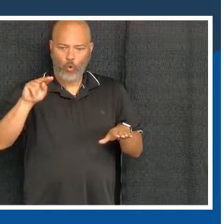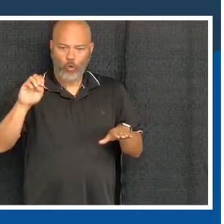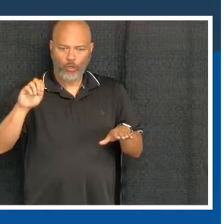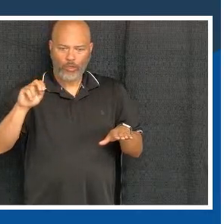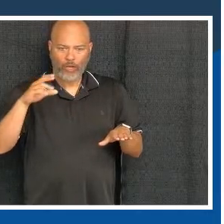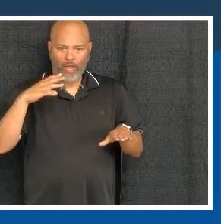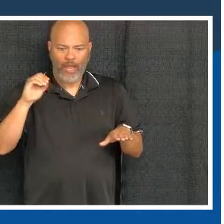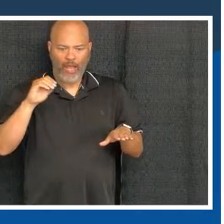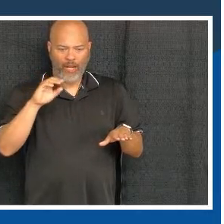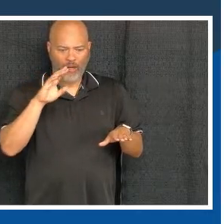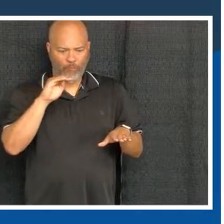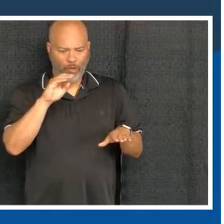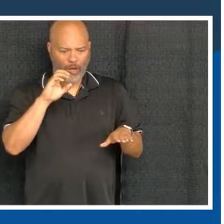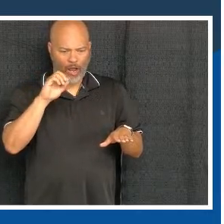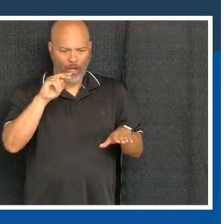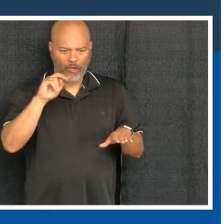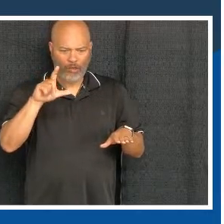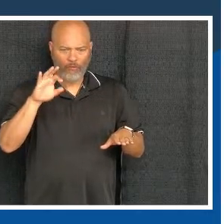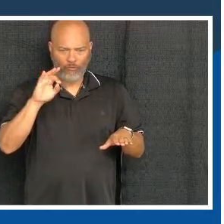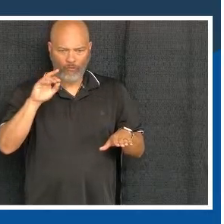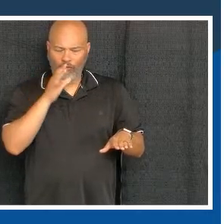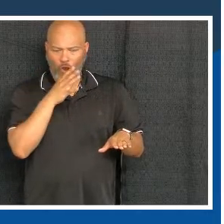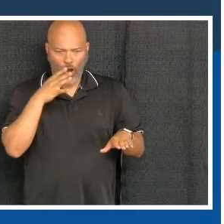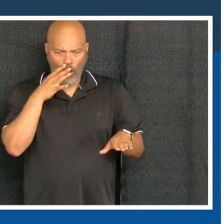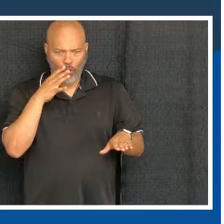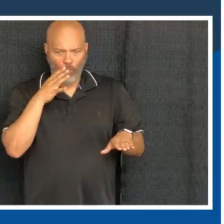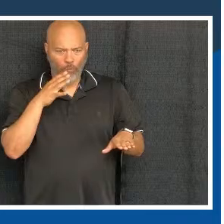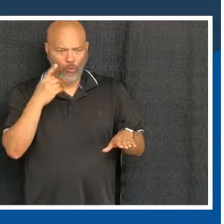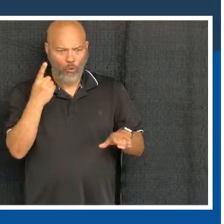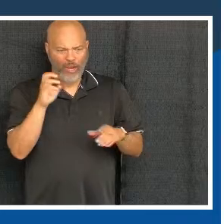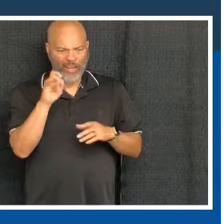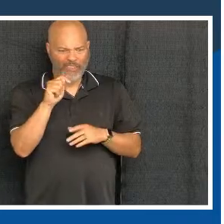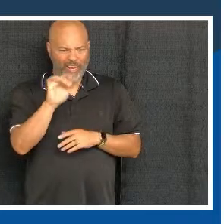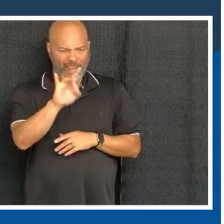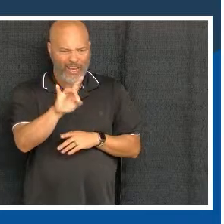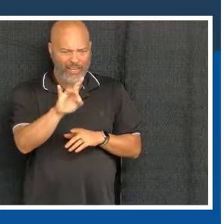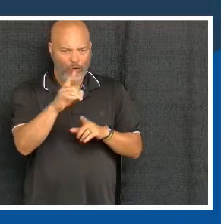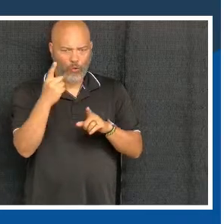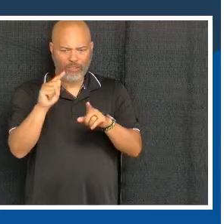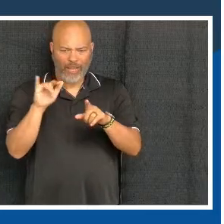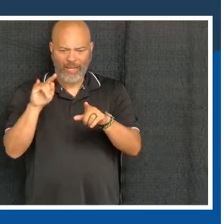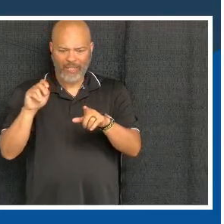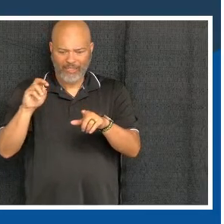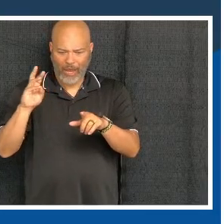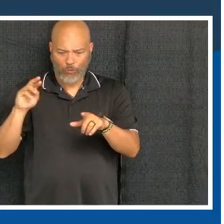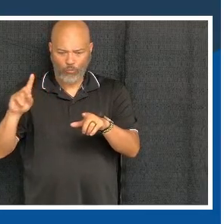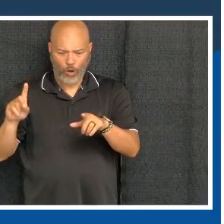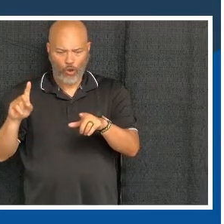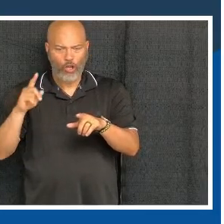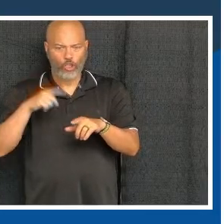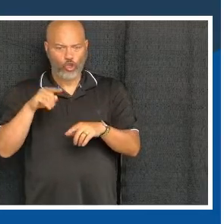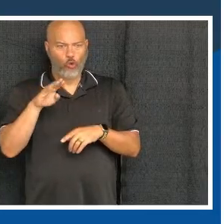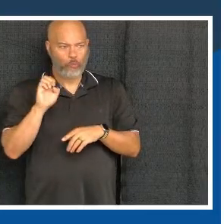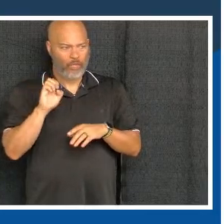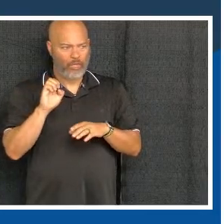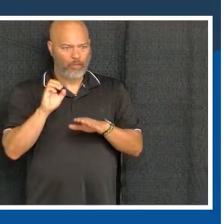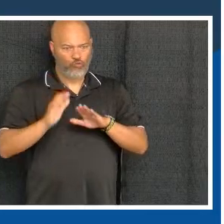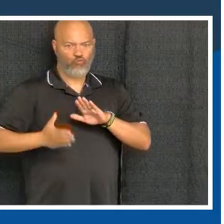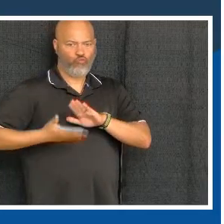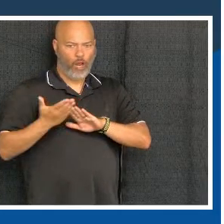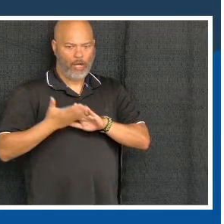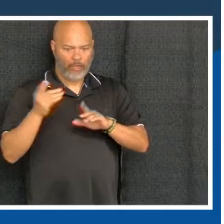Connell Farm. One is on exit 8 and one's on Tiny Town Road. That should be online in